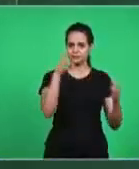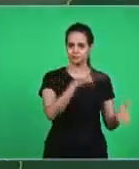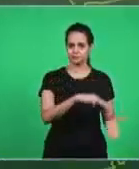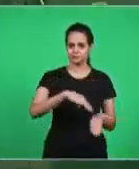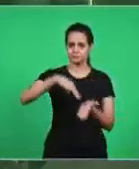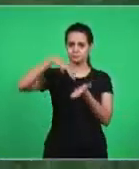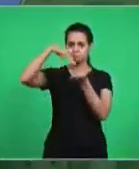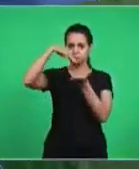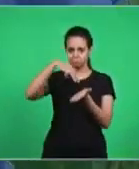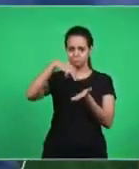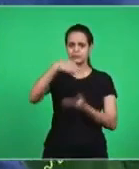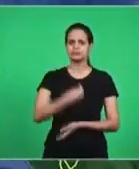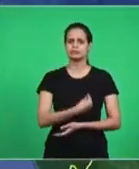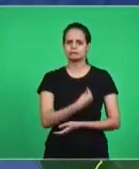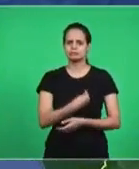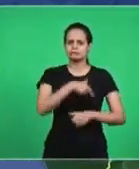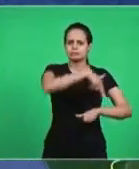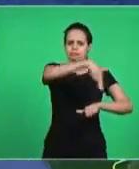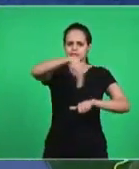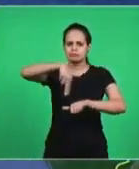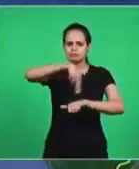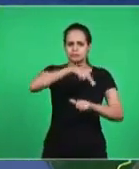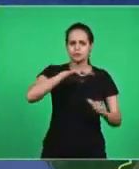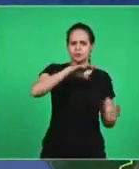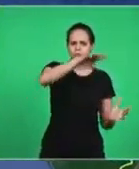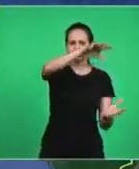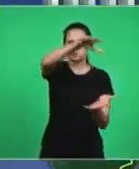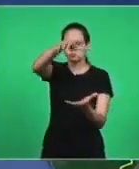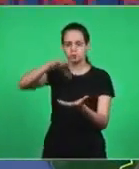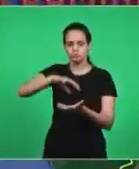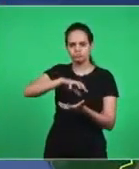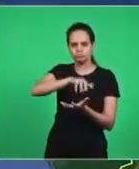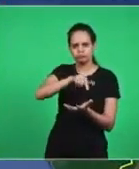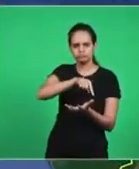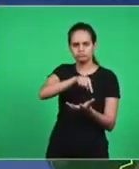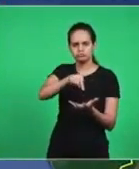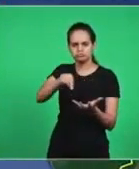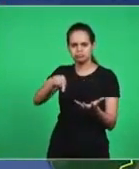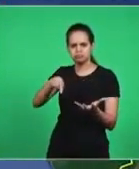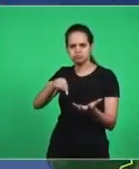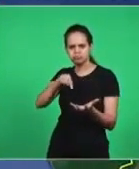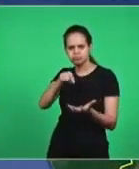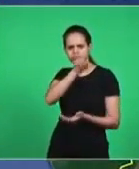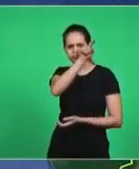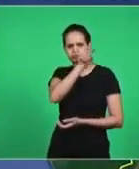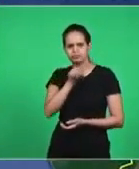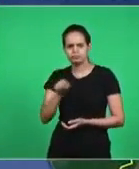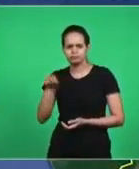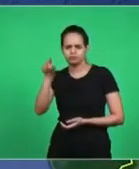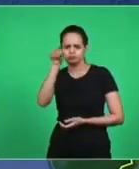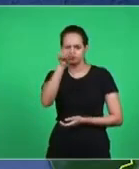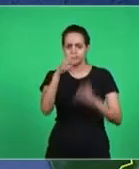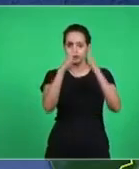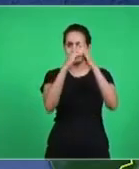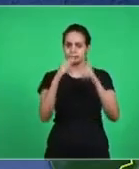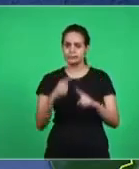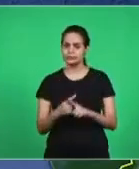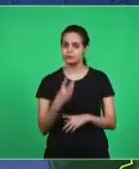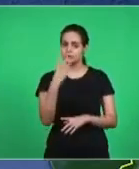The Maranatha Christian Church is present in nations from every continent of the planet, churches